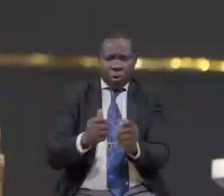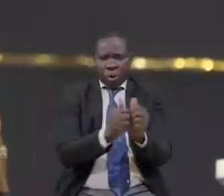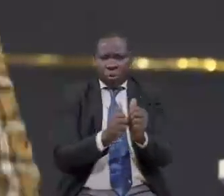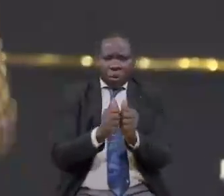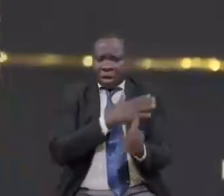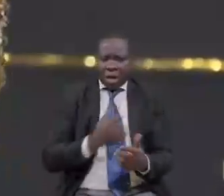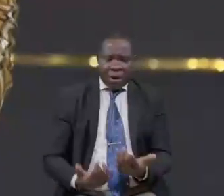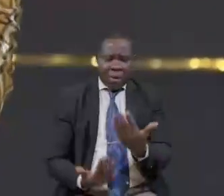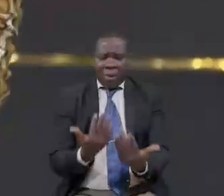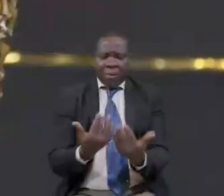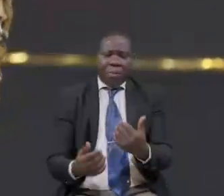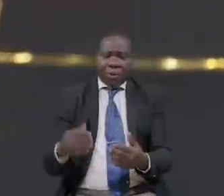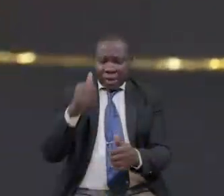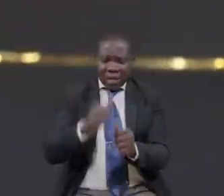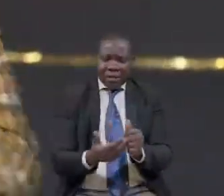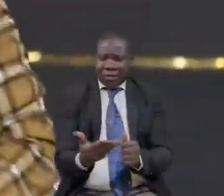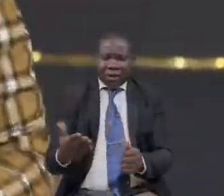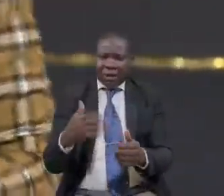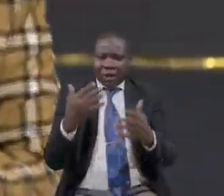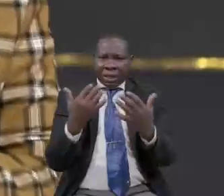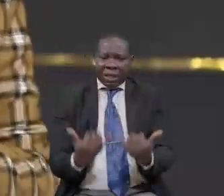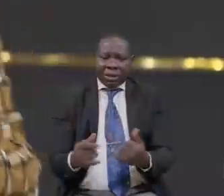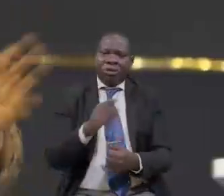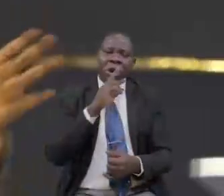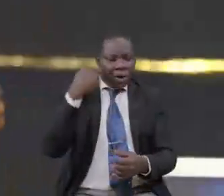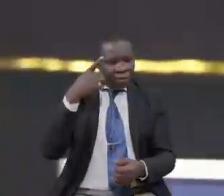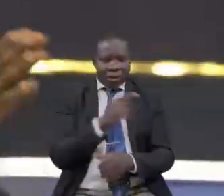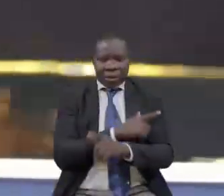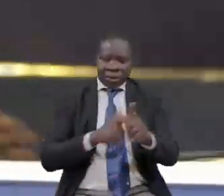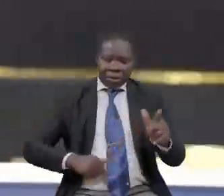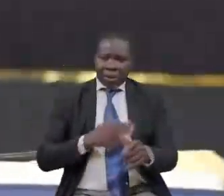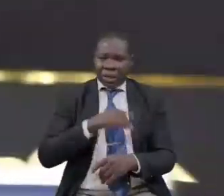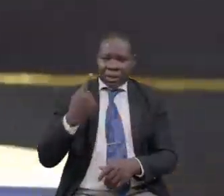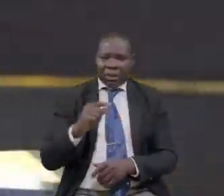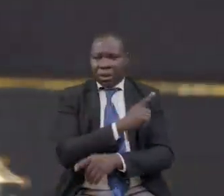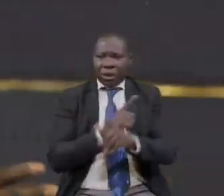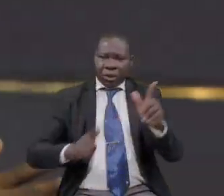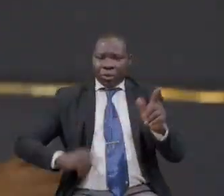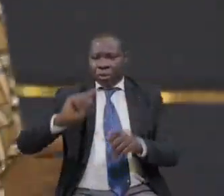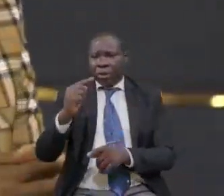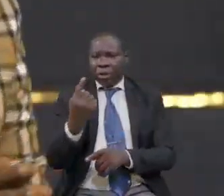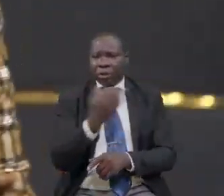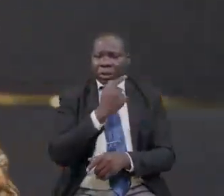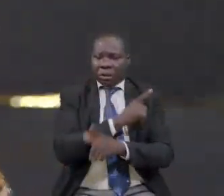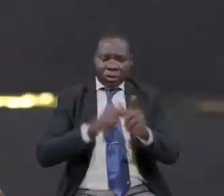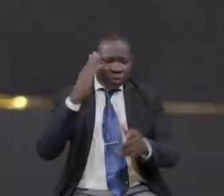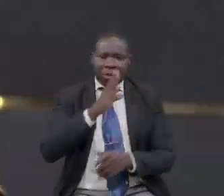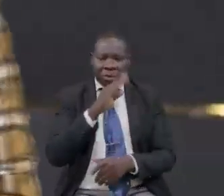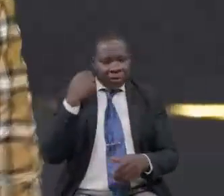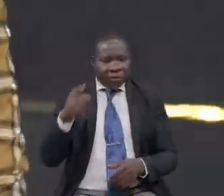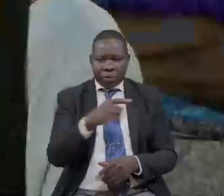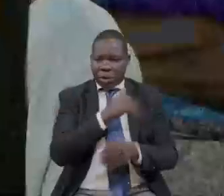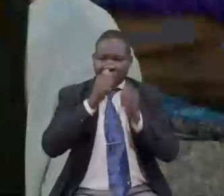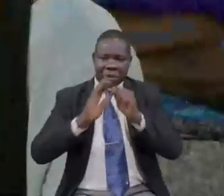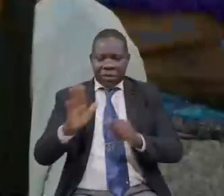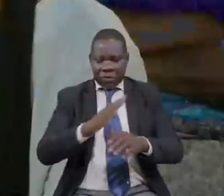everything. Now you are for the Lord and the Lord alone, and the Lord will be for you and he will bless your life in Jesus'